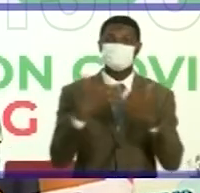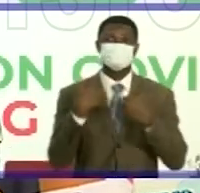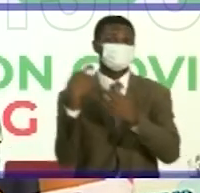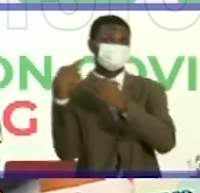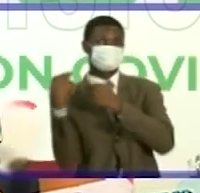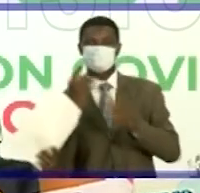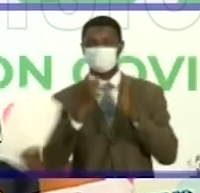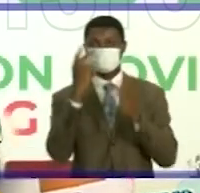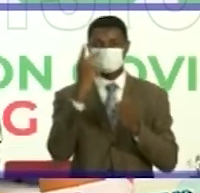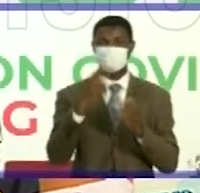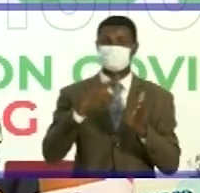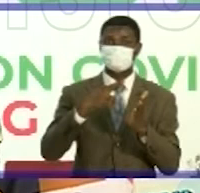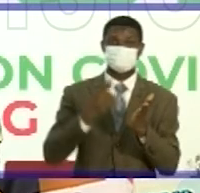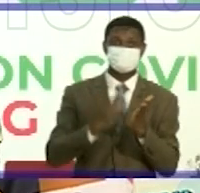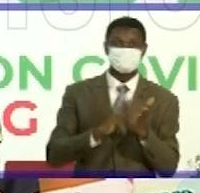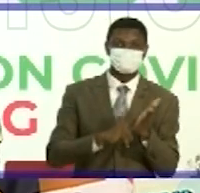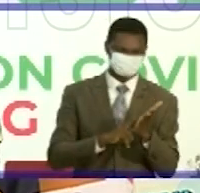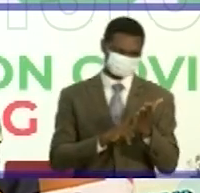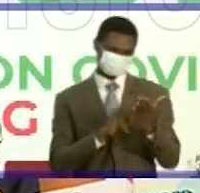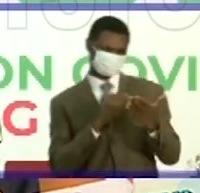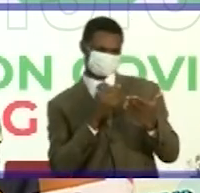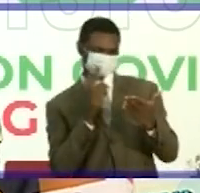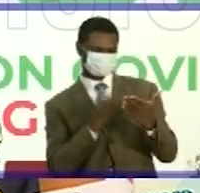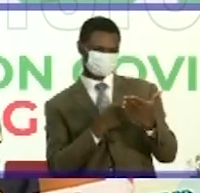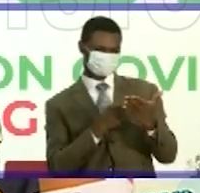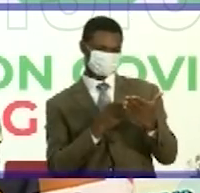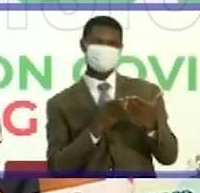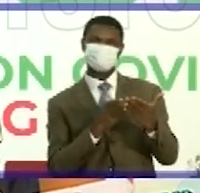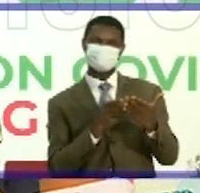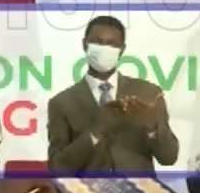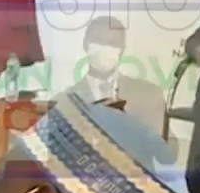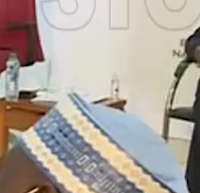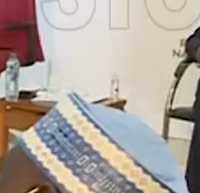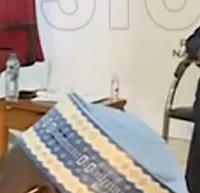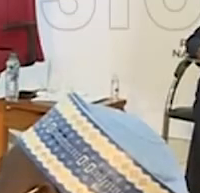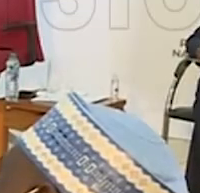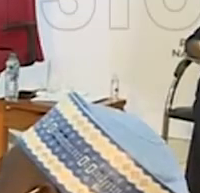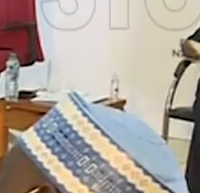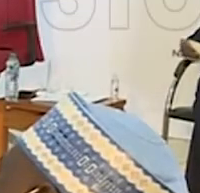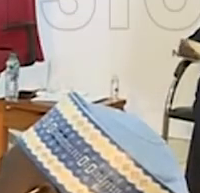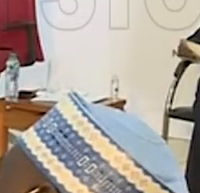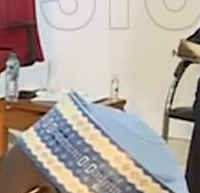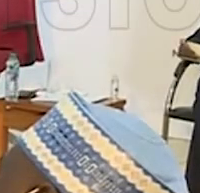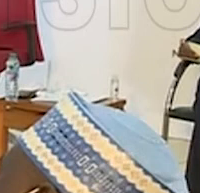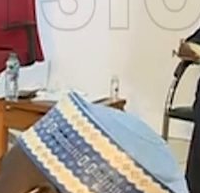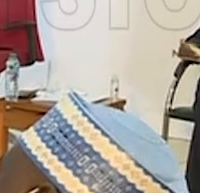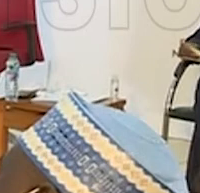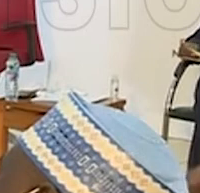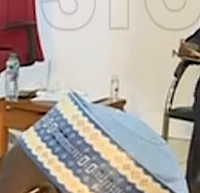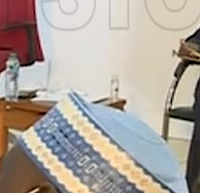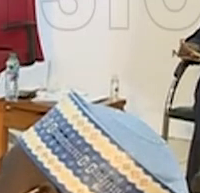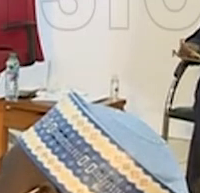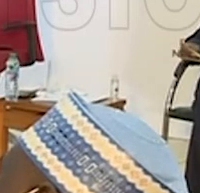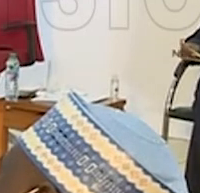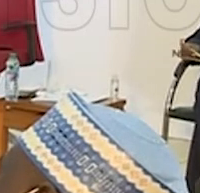the records, as ably always exhibited by the DG, Nigeria Center for Disease Control, our testing